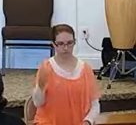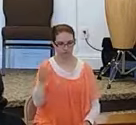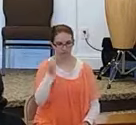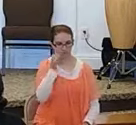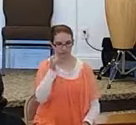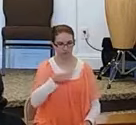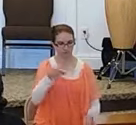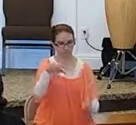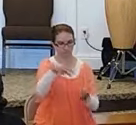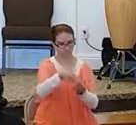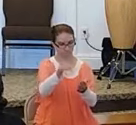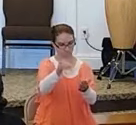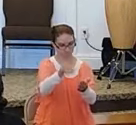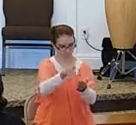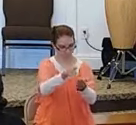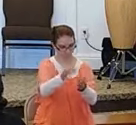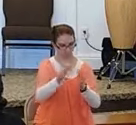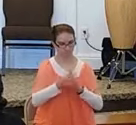woman standing in the midst.